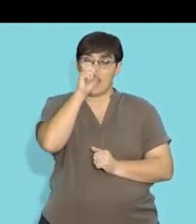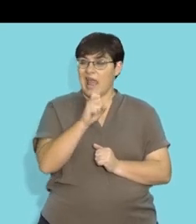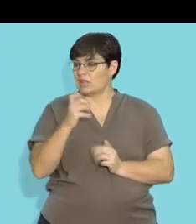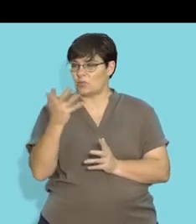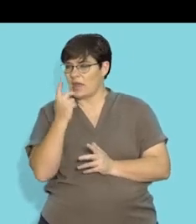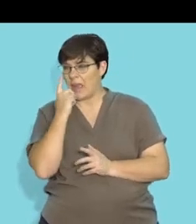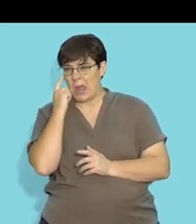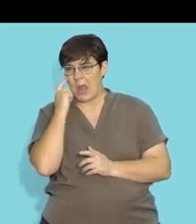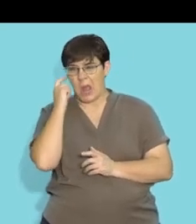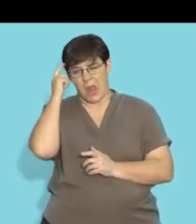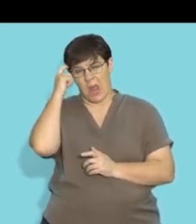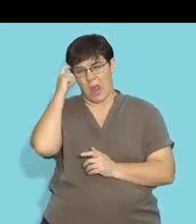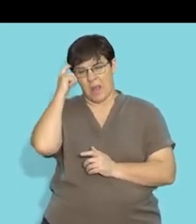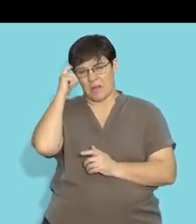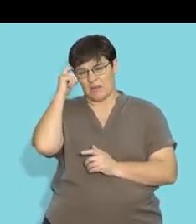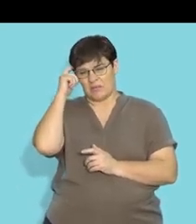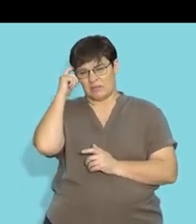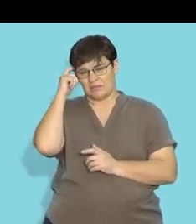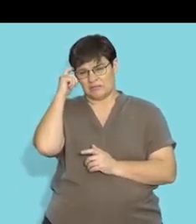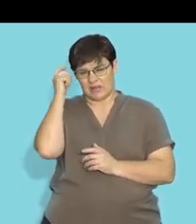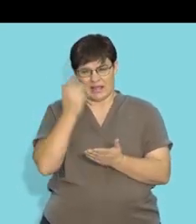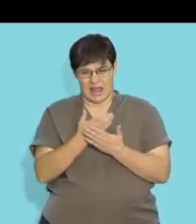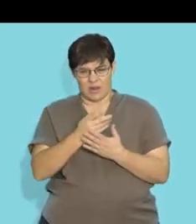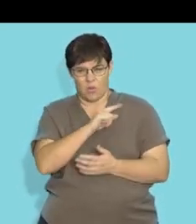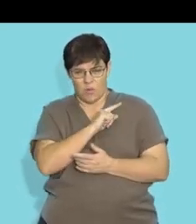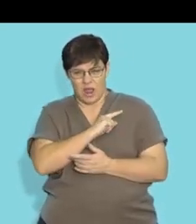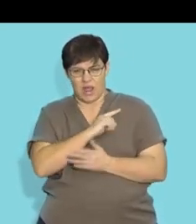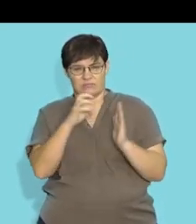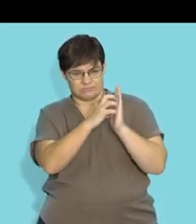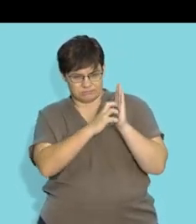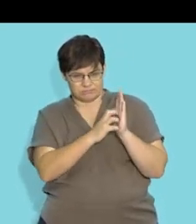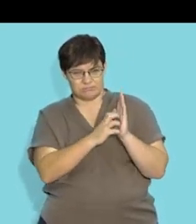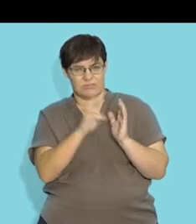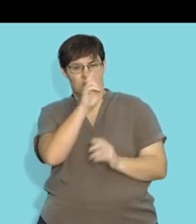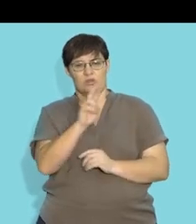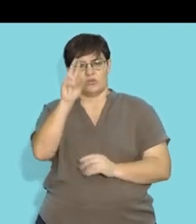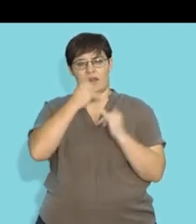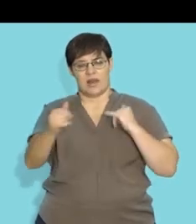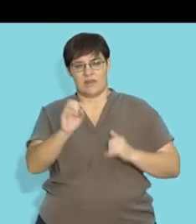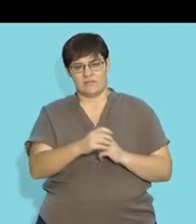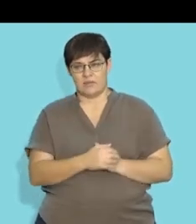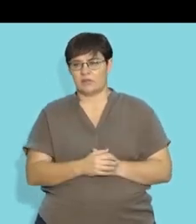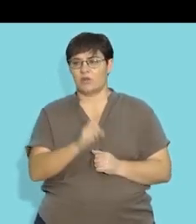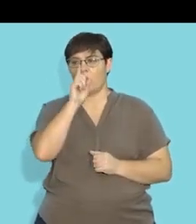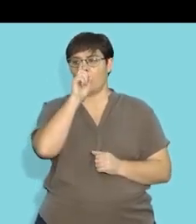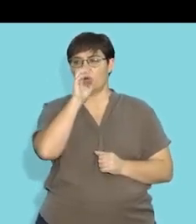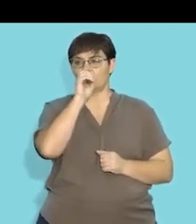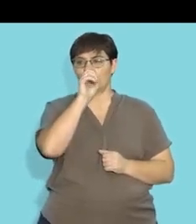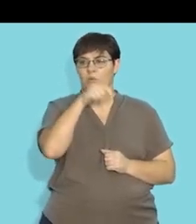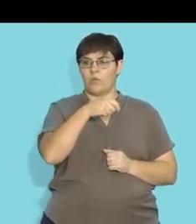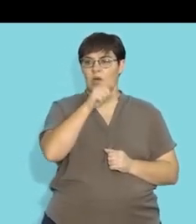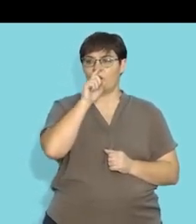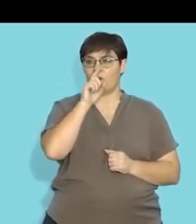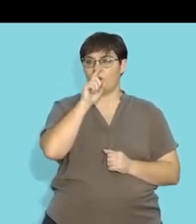And x, can I find x? I mean, I can find x because I have the equation of the least square line by making y